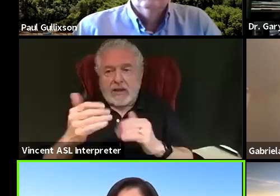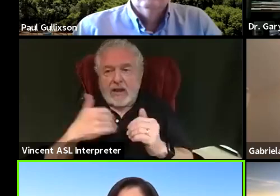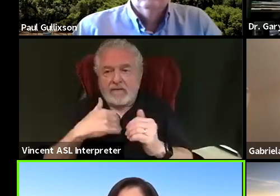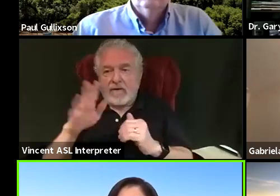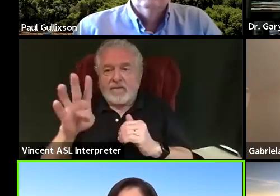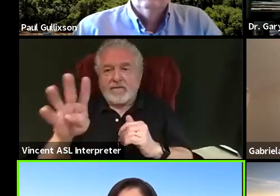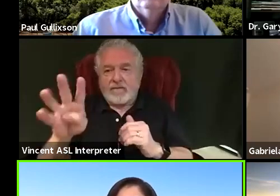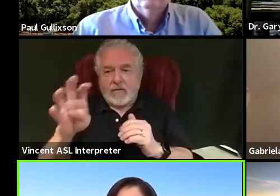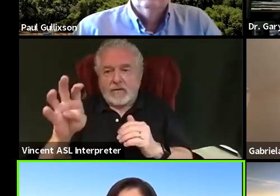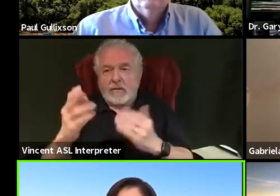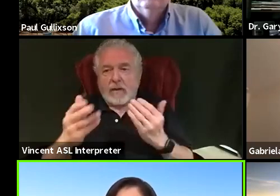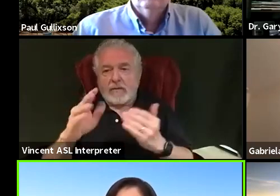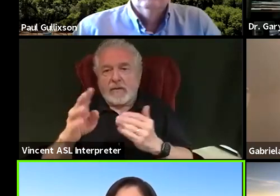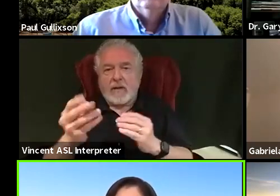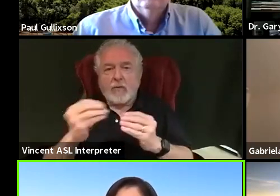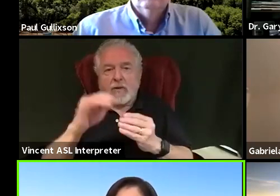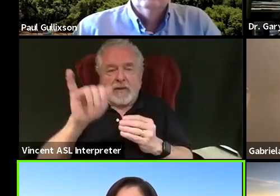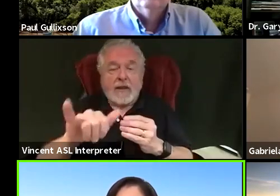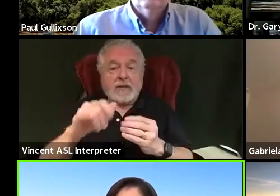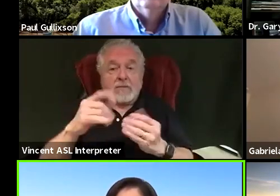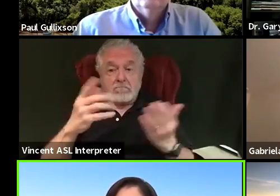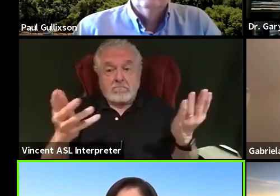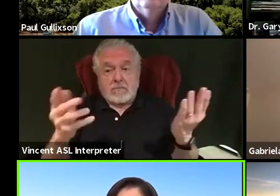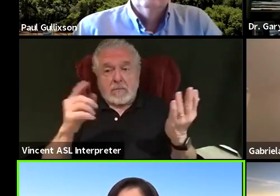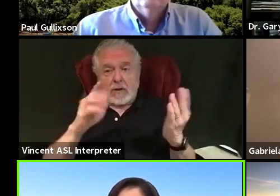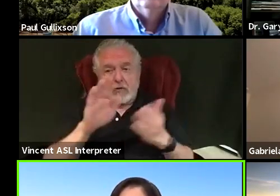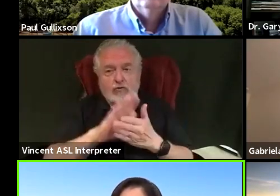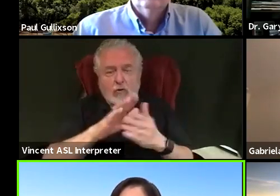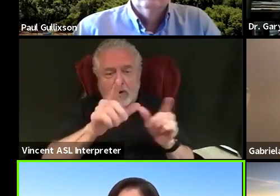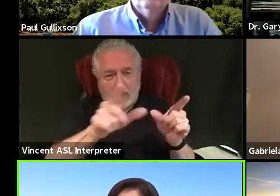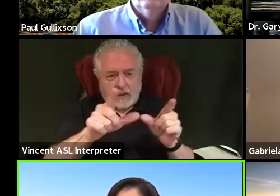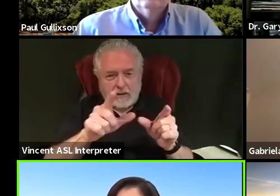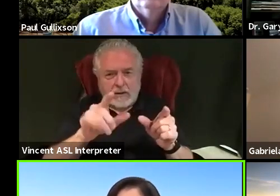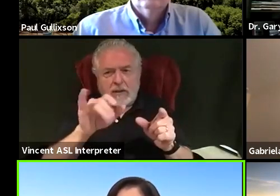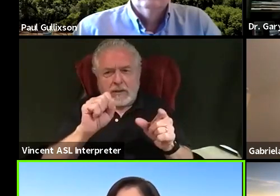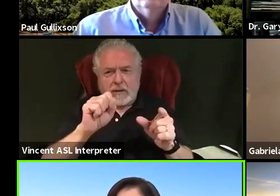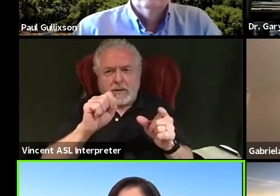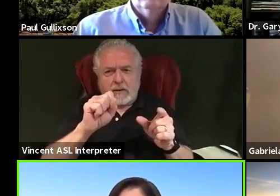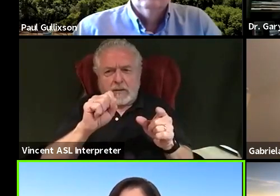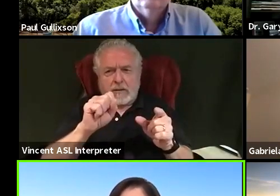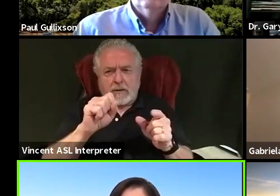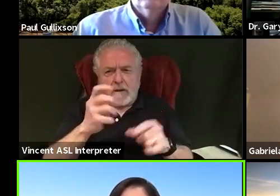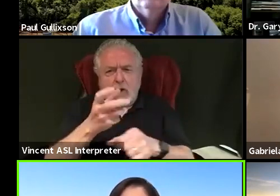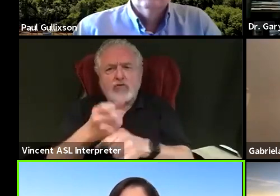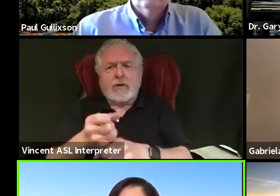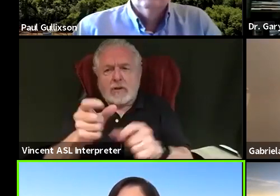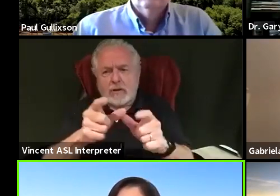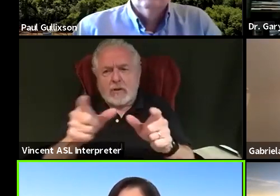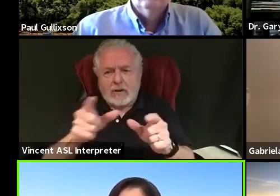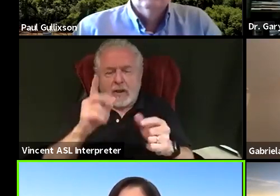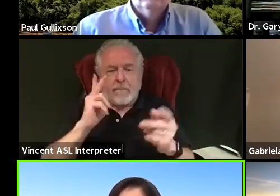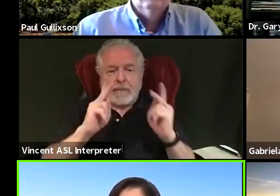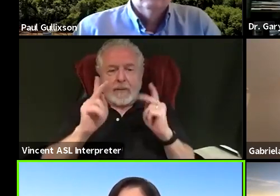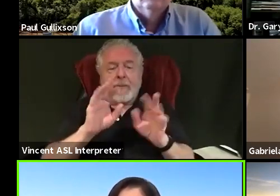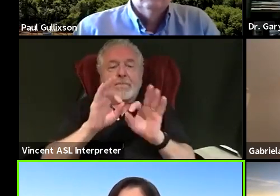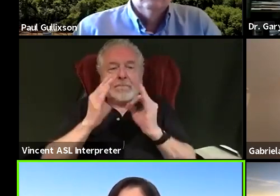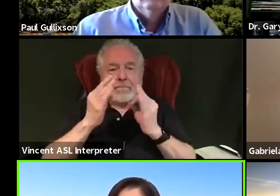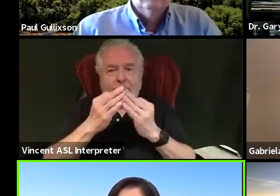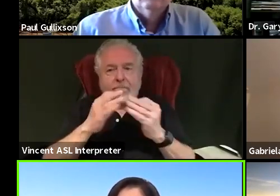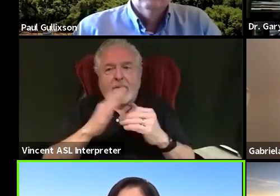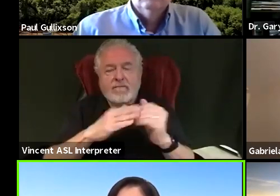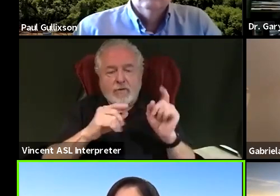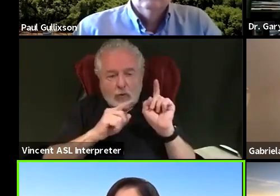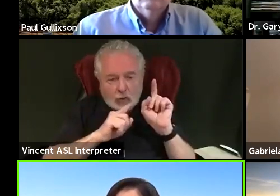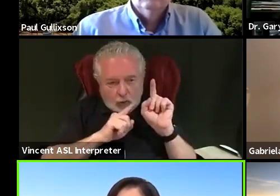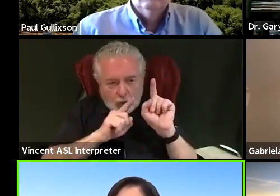have at least 400 and possibly more than that. So I think the school location is a trusted location. I think a lot of families feel comfortable